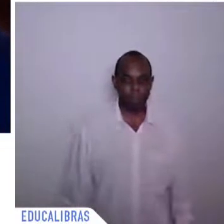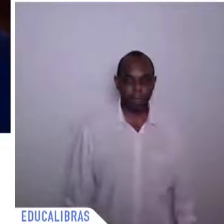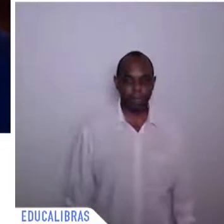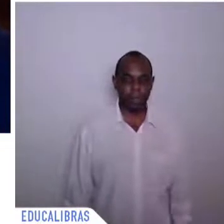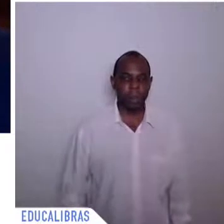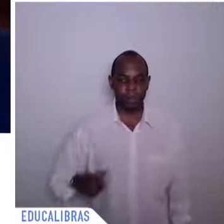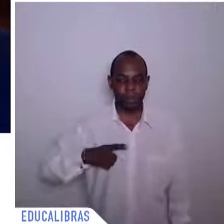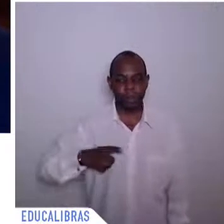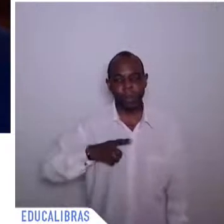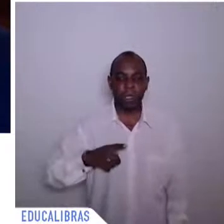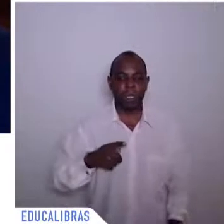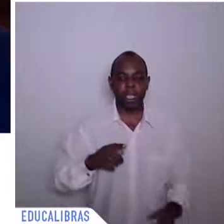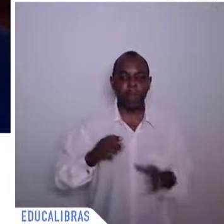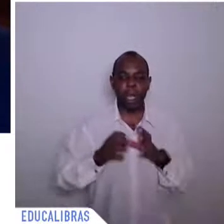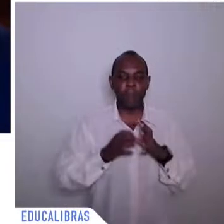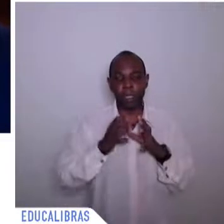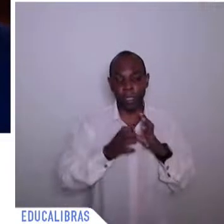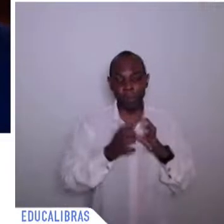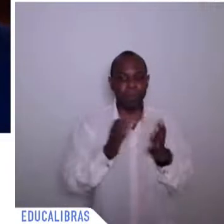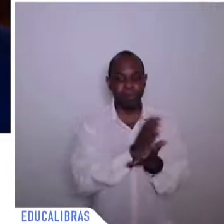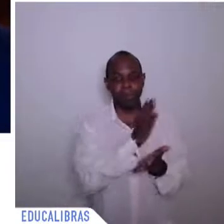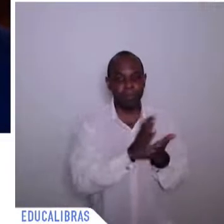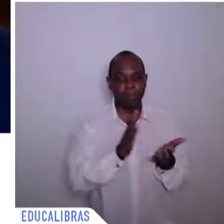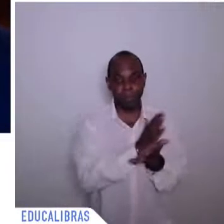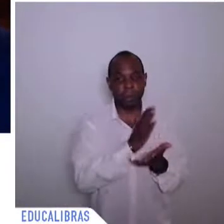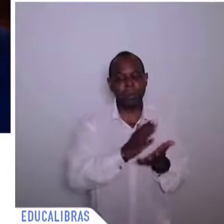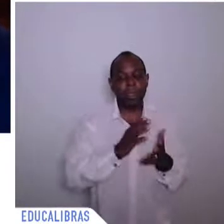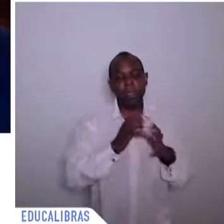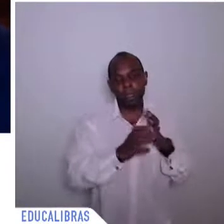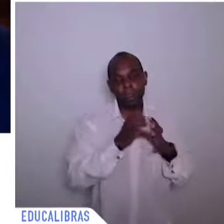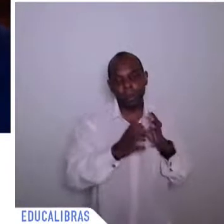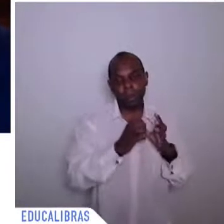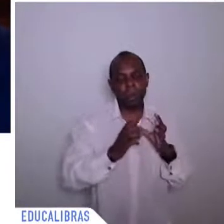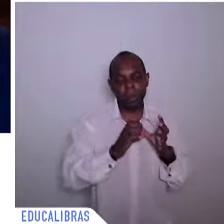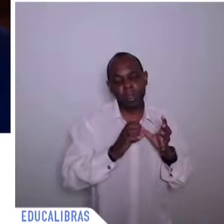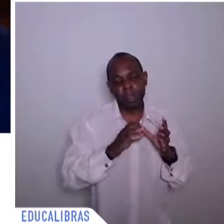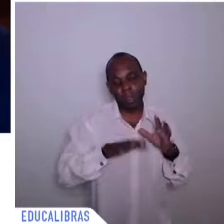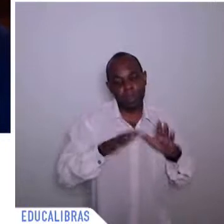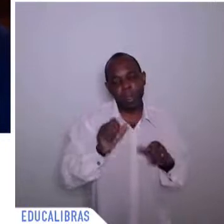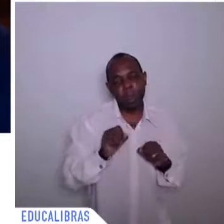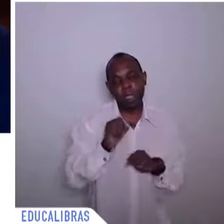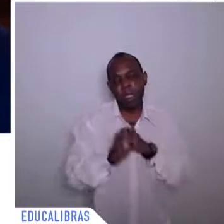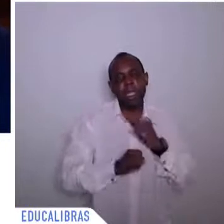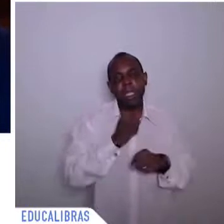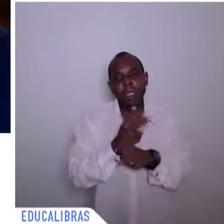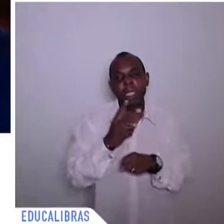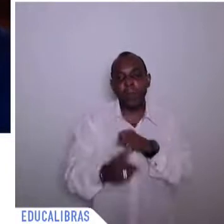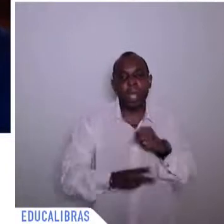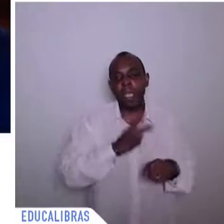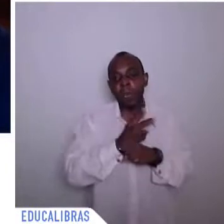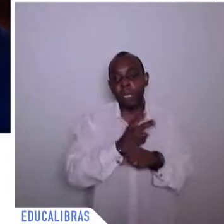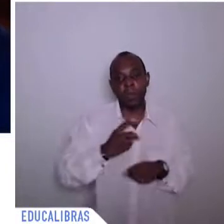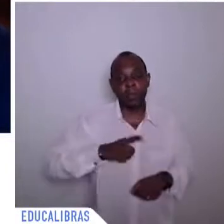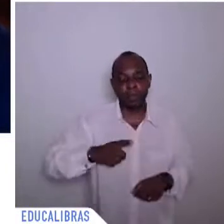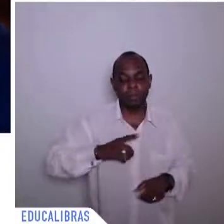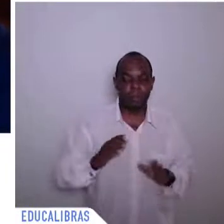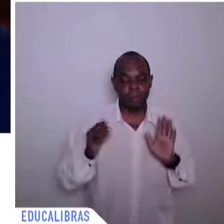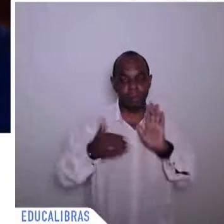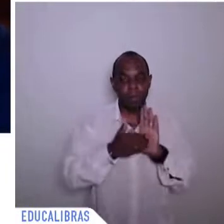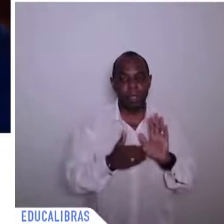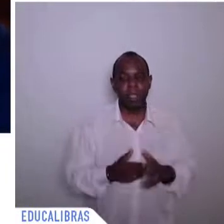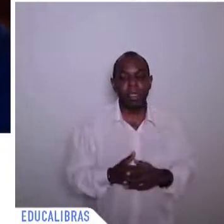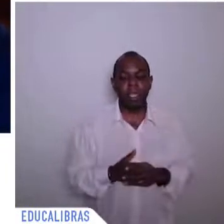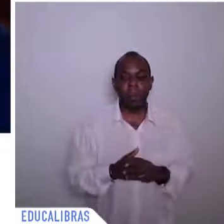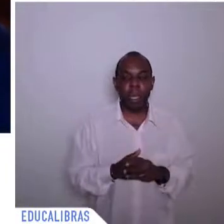sense. It may be this year the parties may not respond. There are very few black